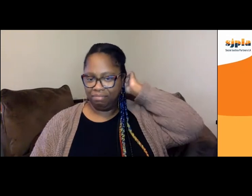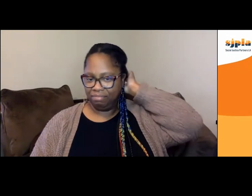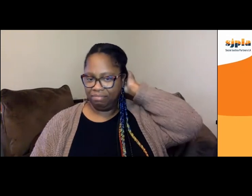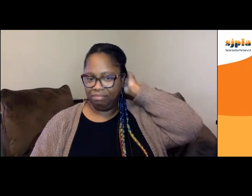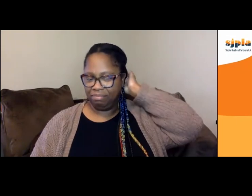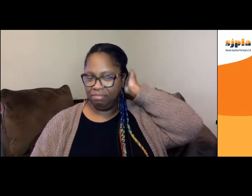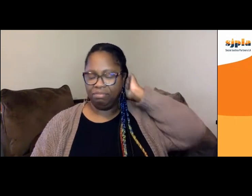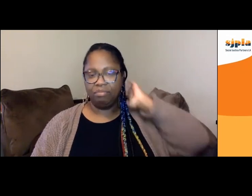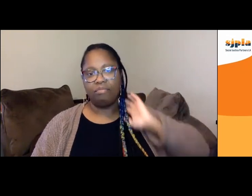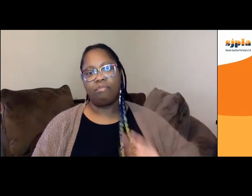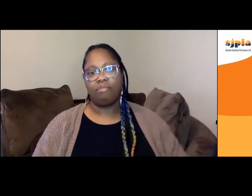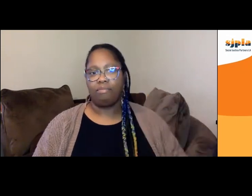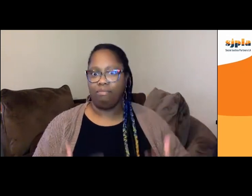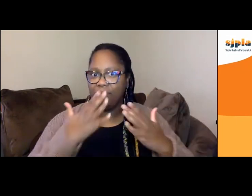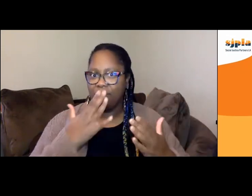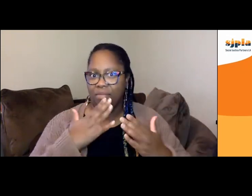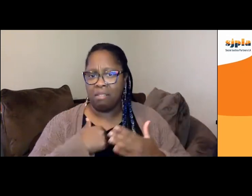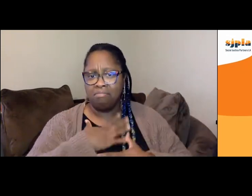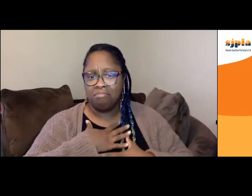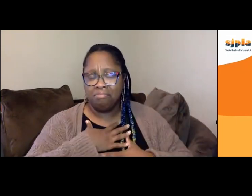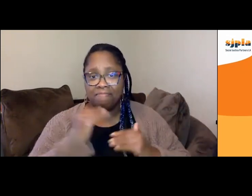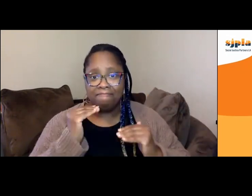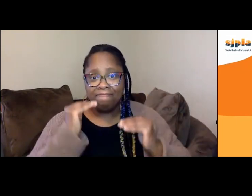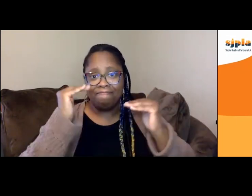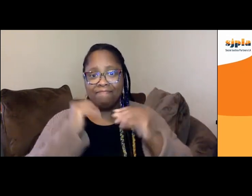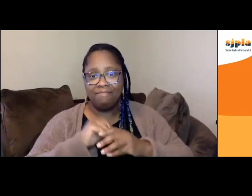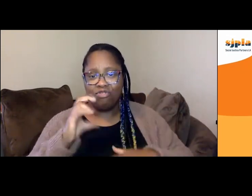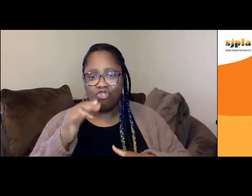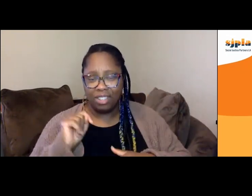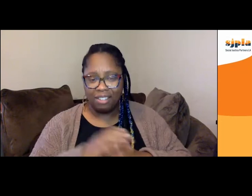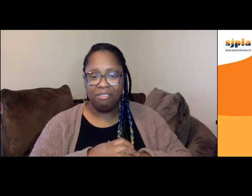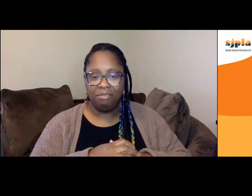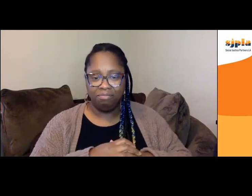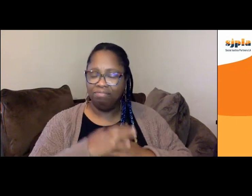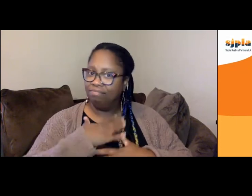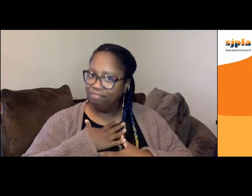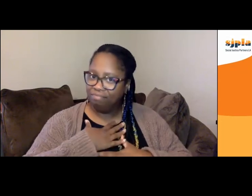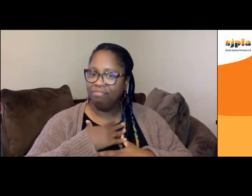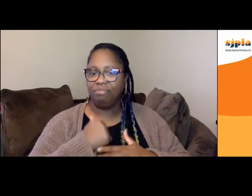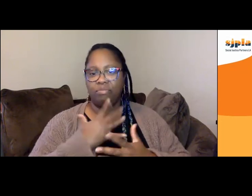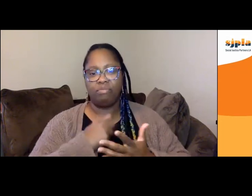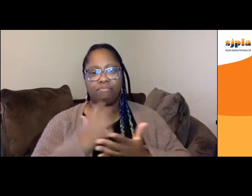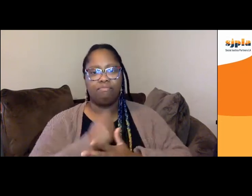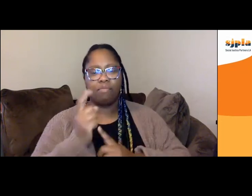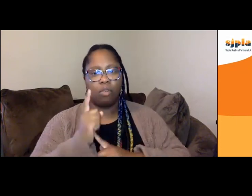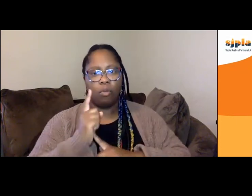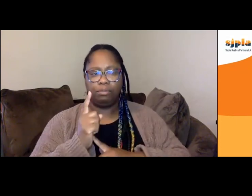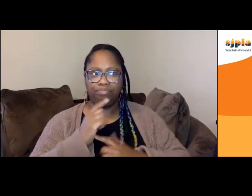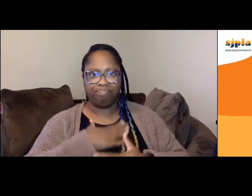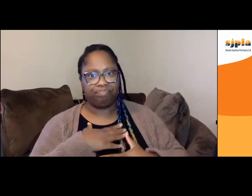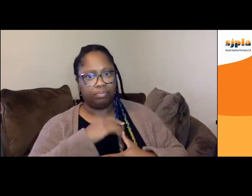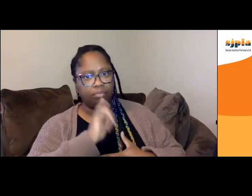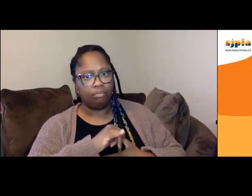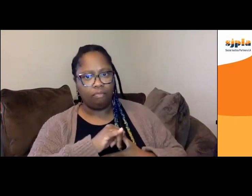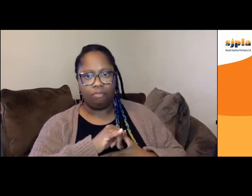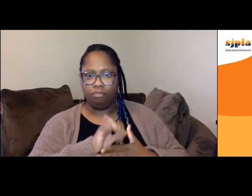Thank you, Christine. I was getting really caught up in the chat, and I just want to take a moment to appreciate that and